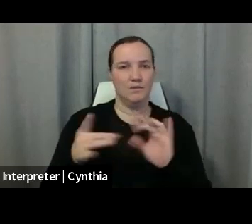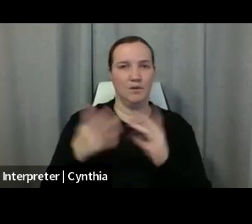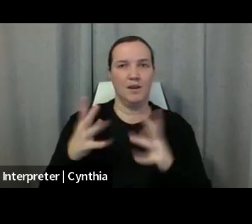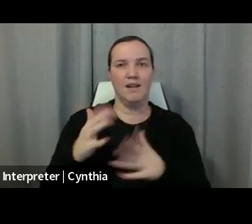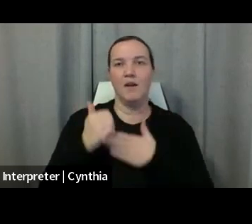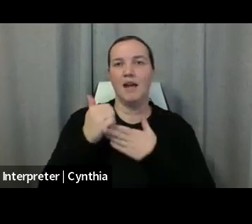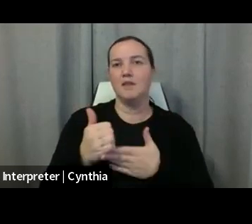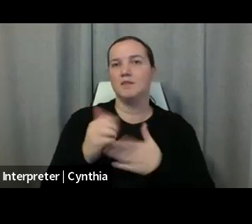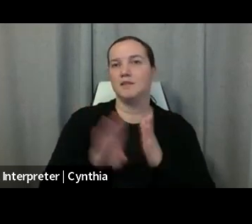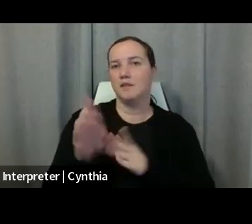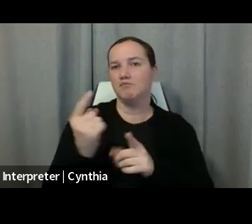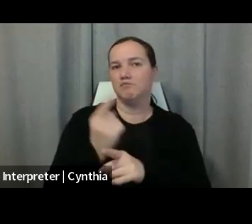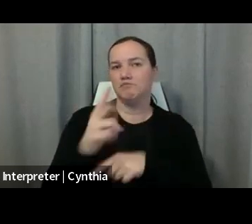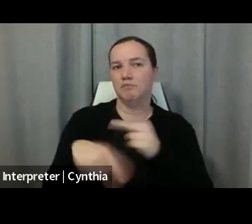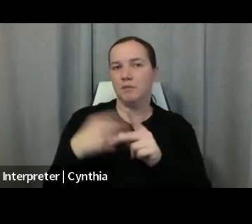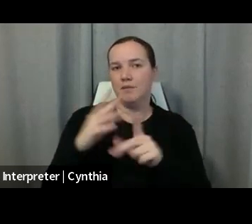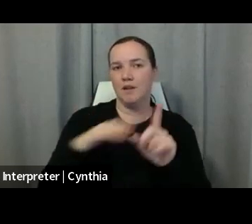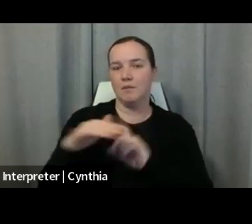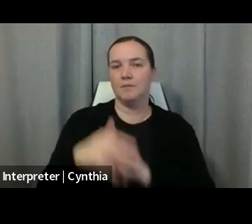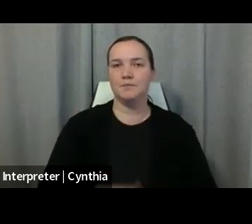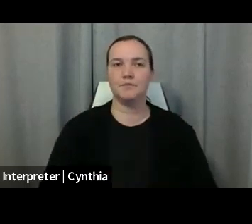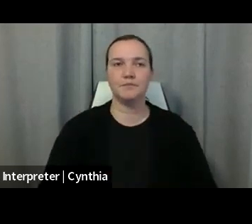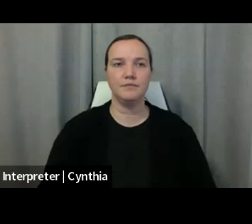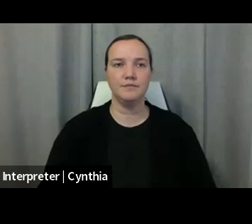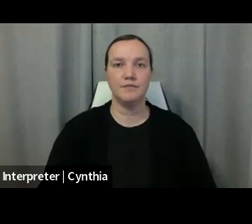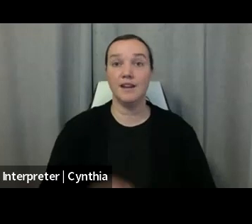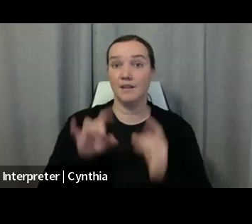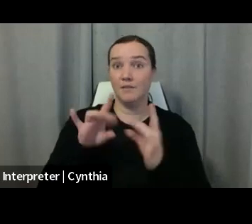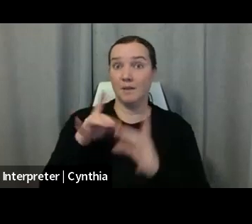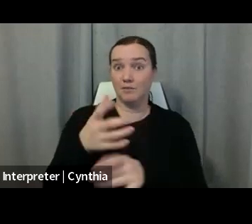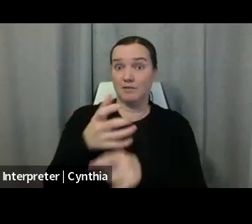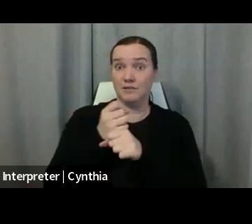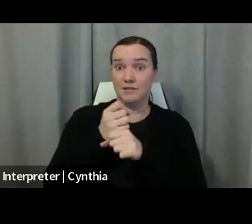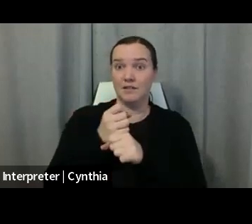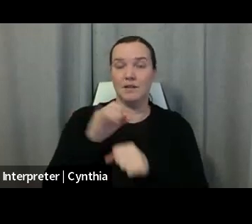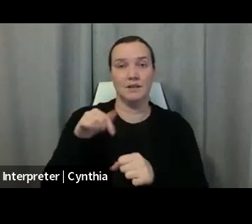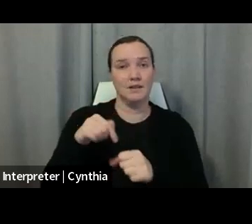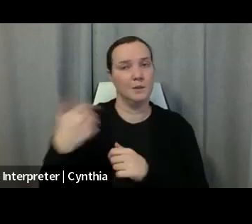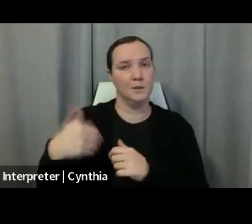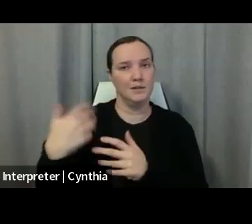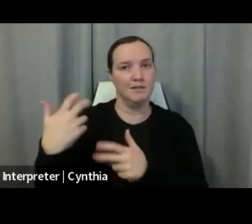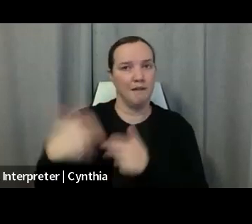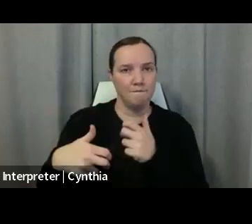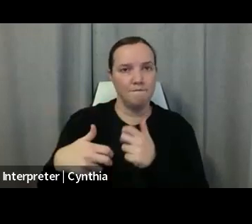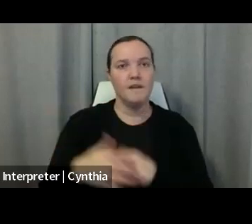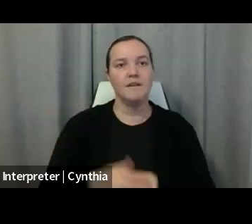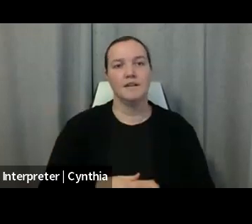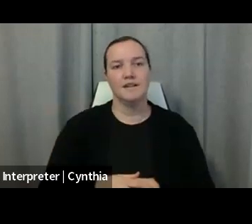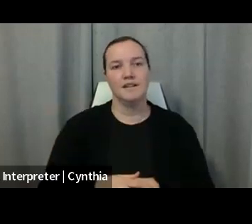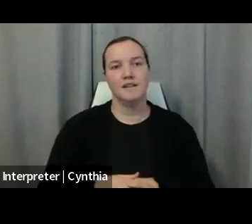create the kind of environment. And then receiving feedback. Now, this is a tough one more often. And